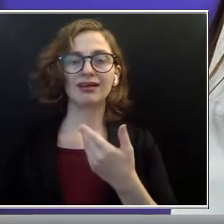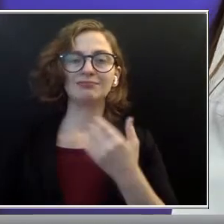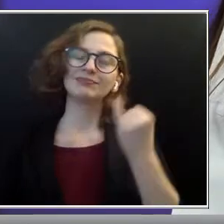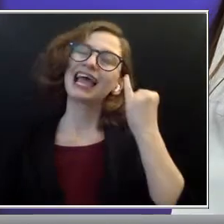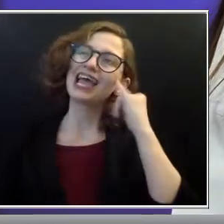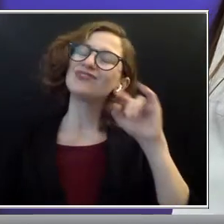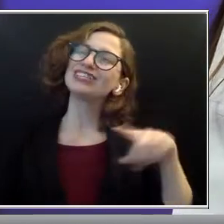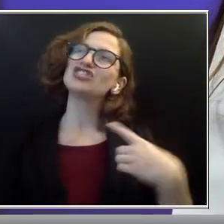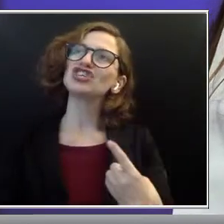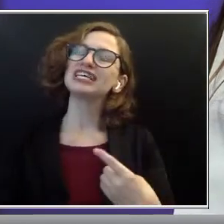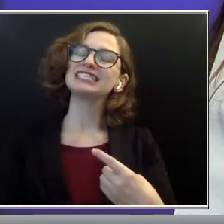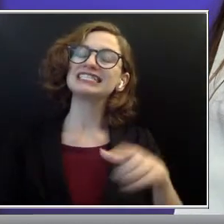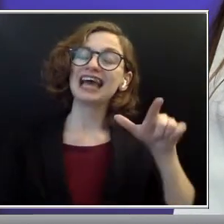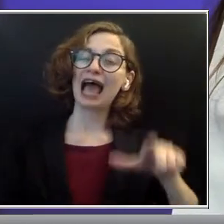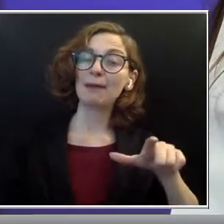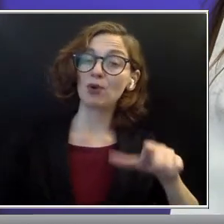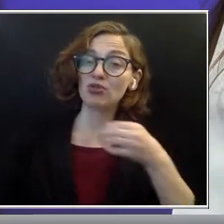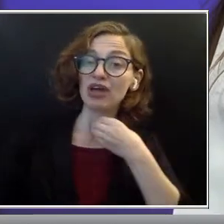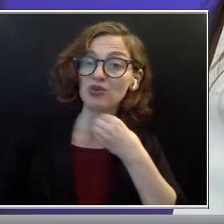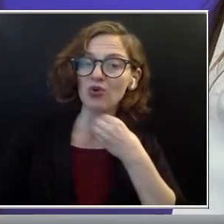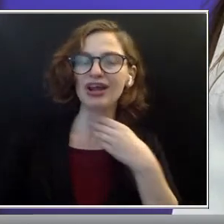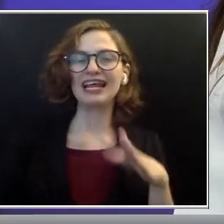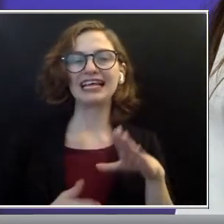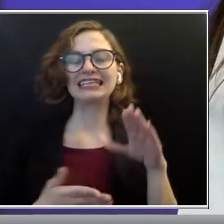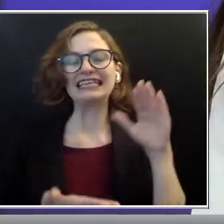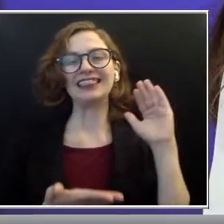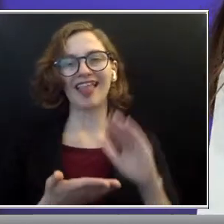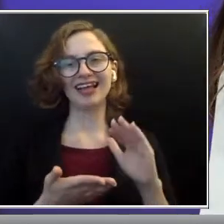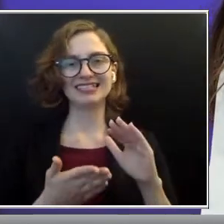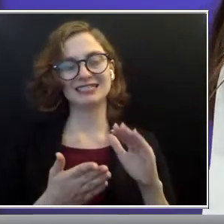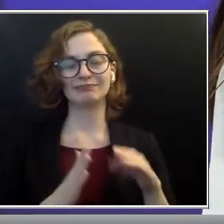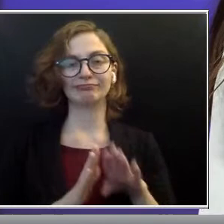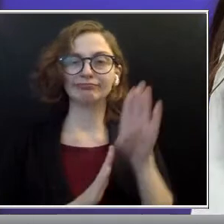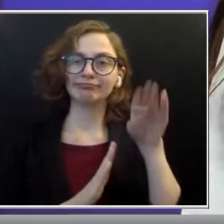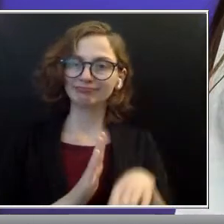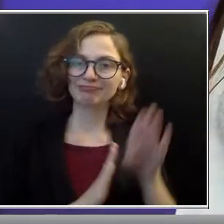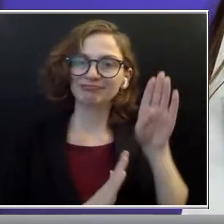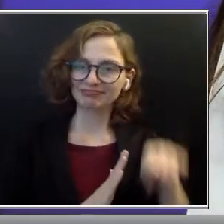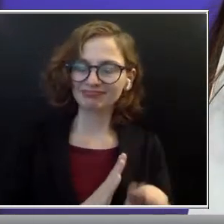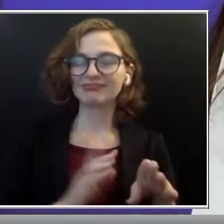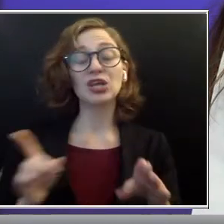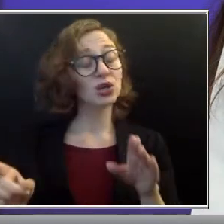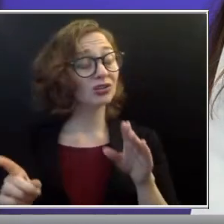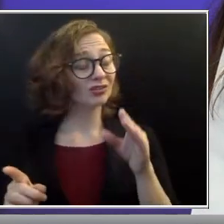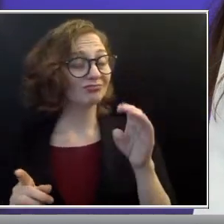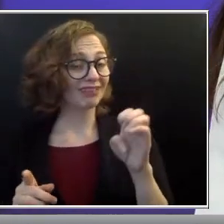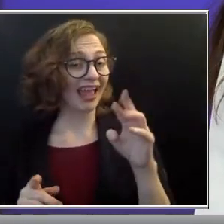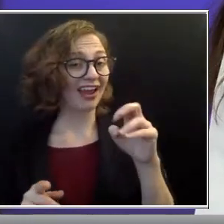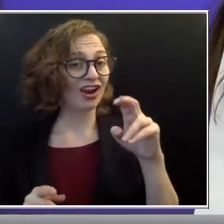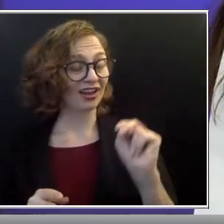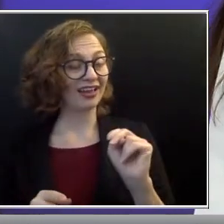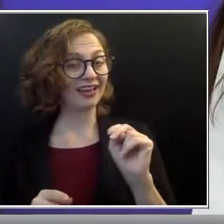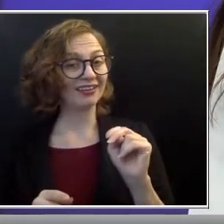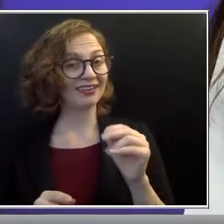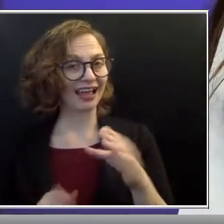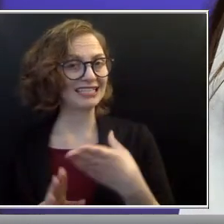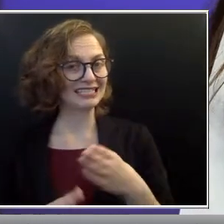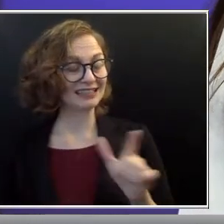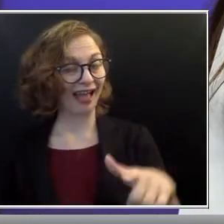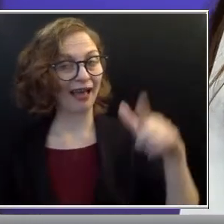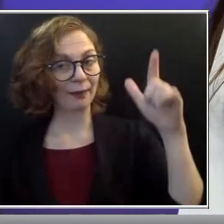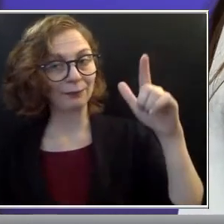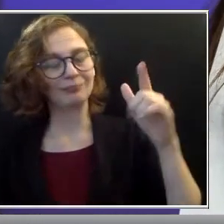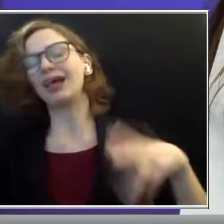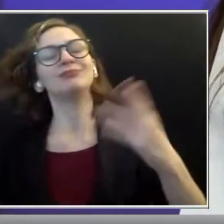You know, Erin entered a remission on methimazole, and we were able to see a sustained remission, but then she had a recurrence.